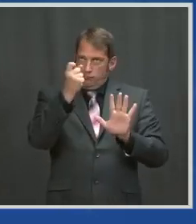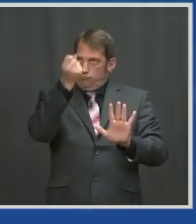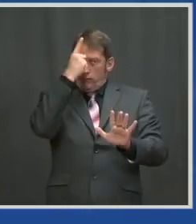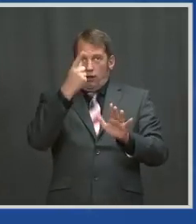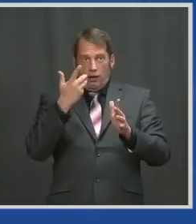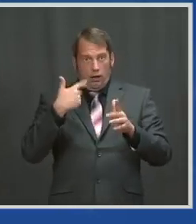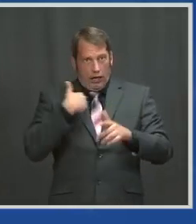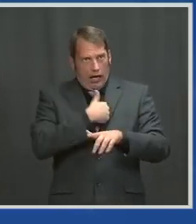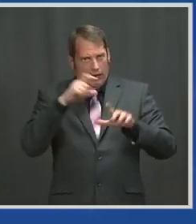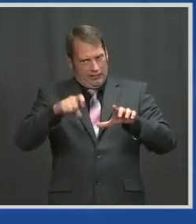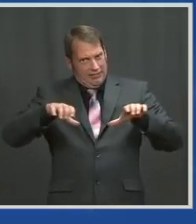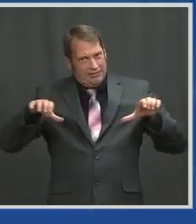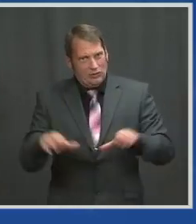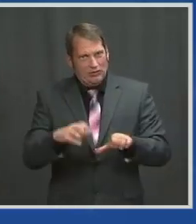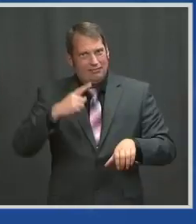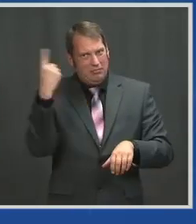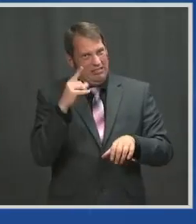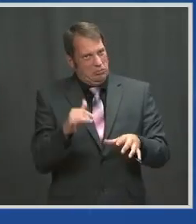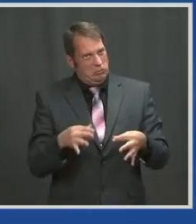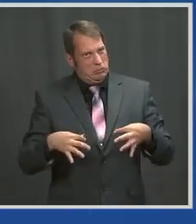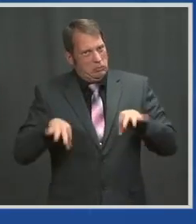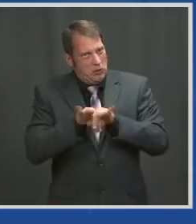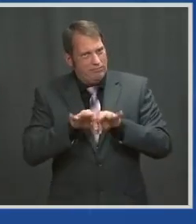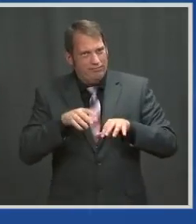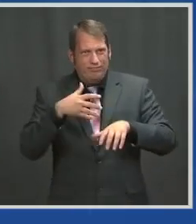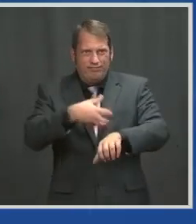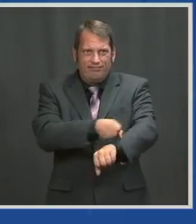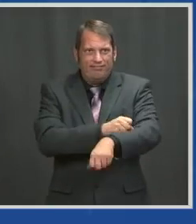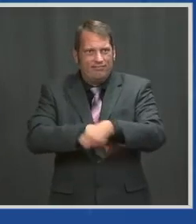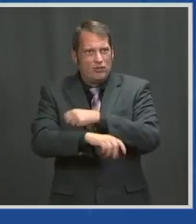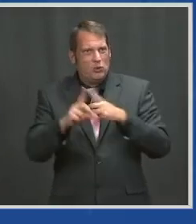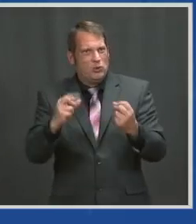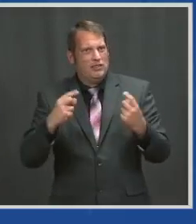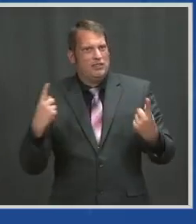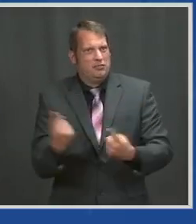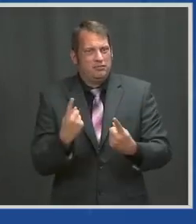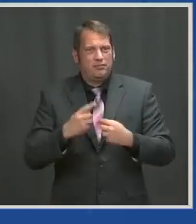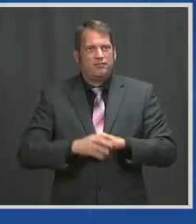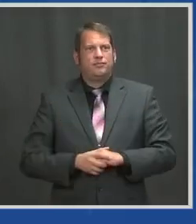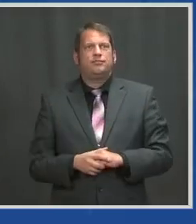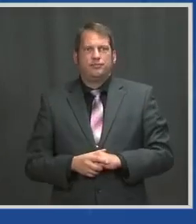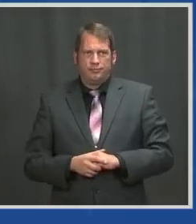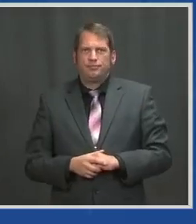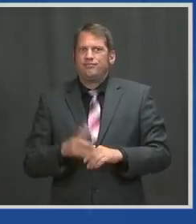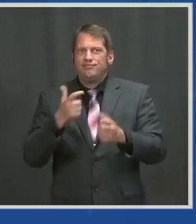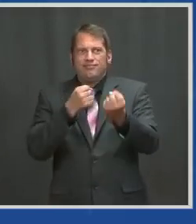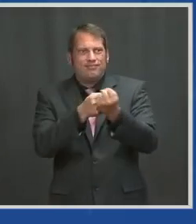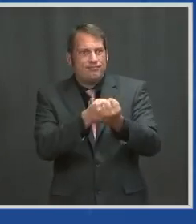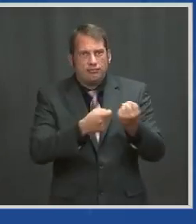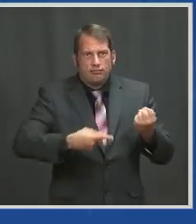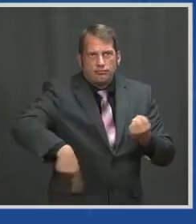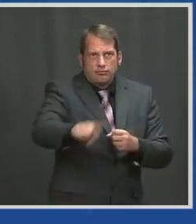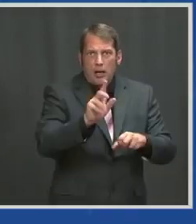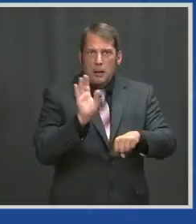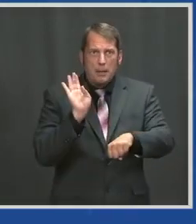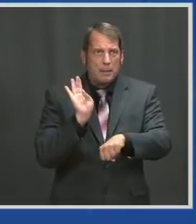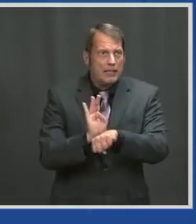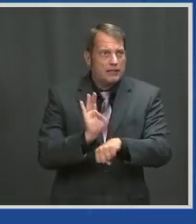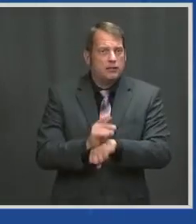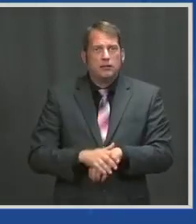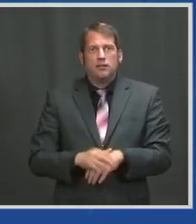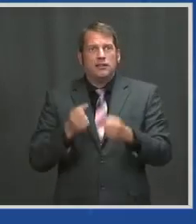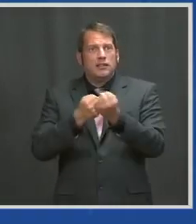hurting, support for small businesses, for child care and school reopening, support to help families put food on the